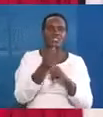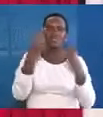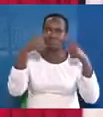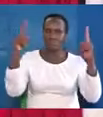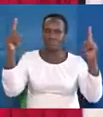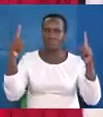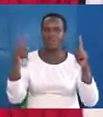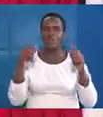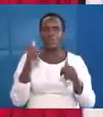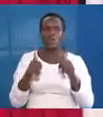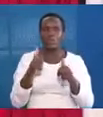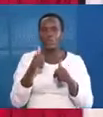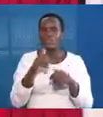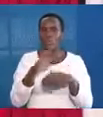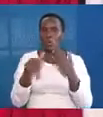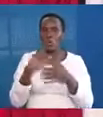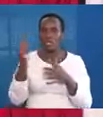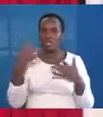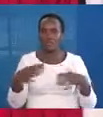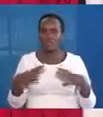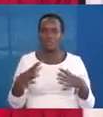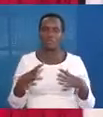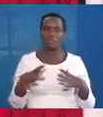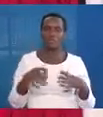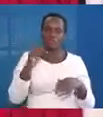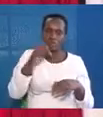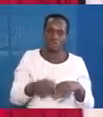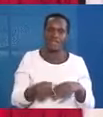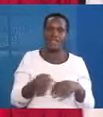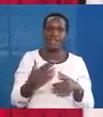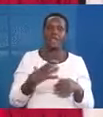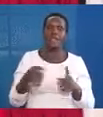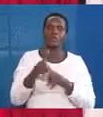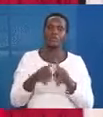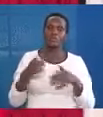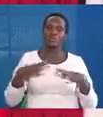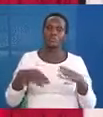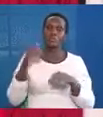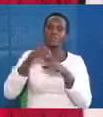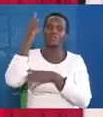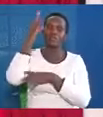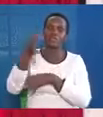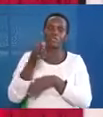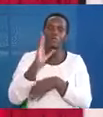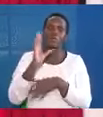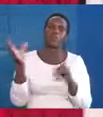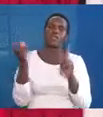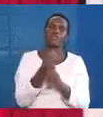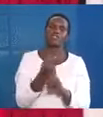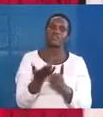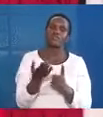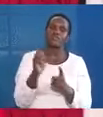today and in generations to come needs desperately. Let us make it